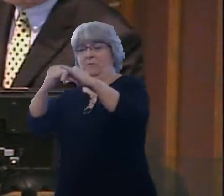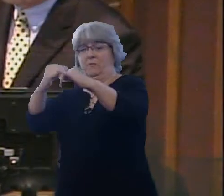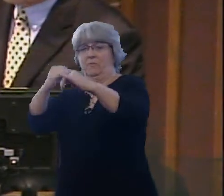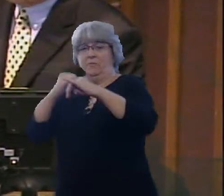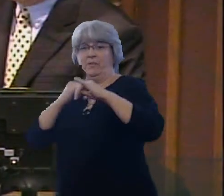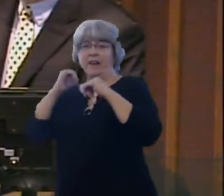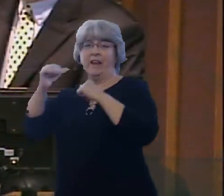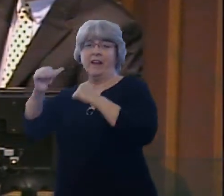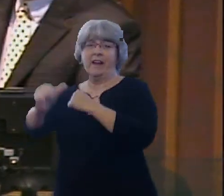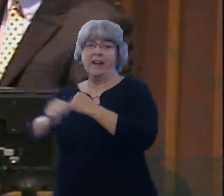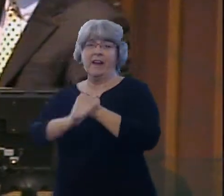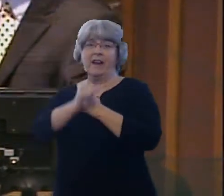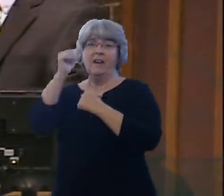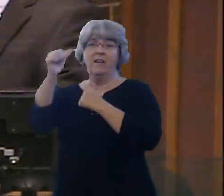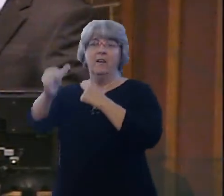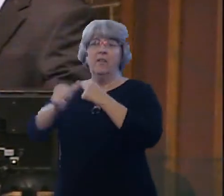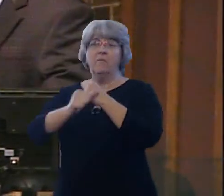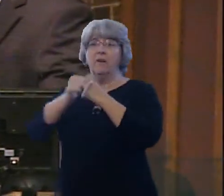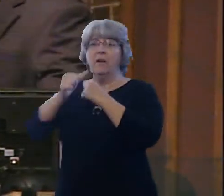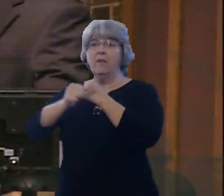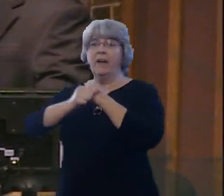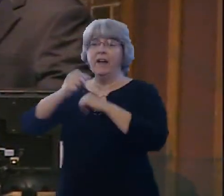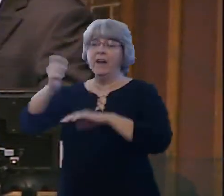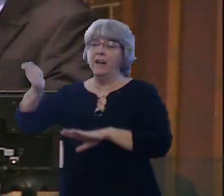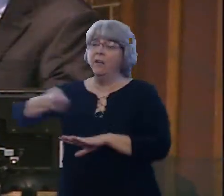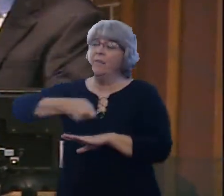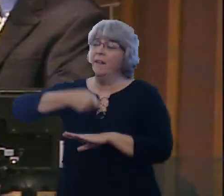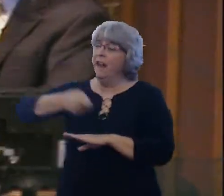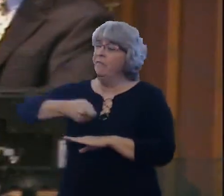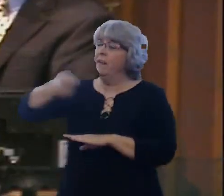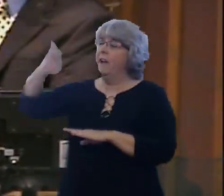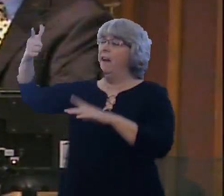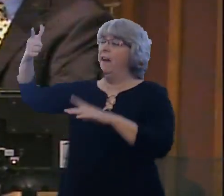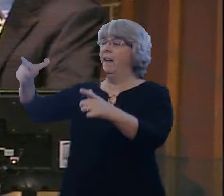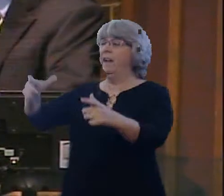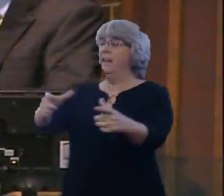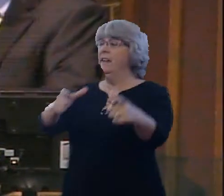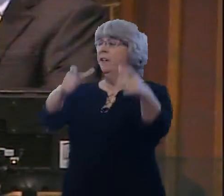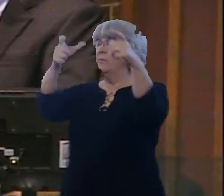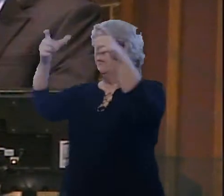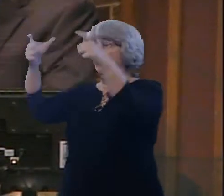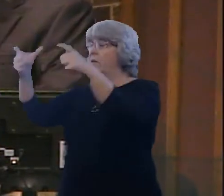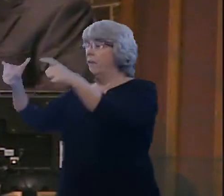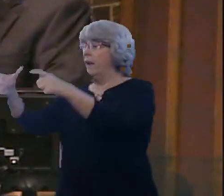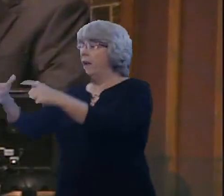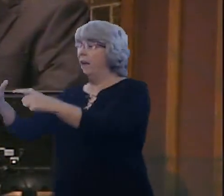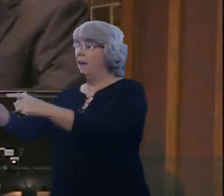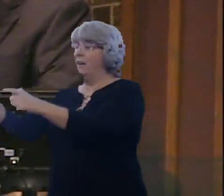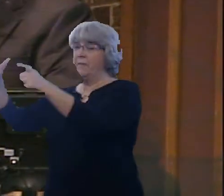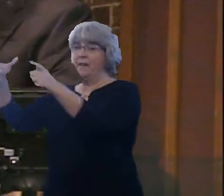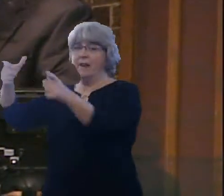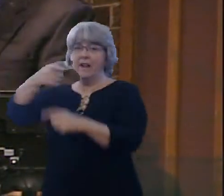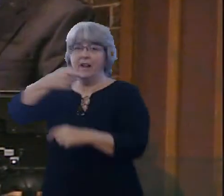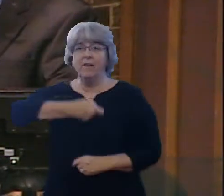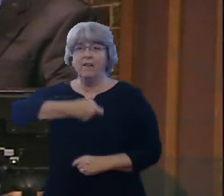to share? Throw out the lifeline, throw out